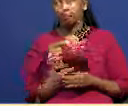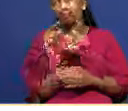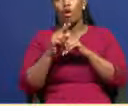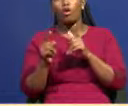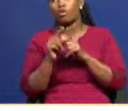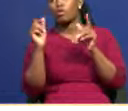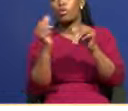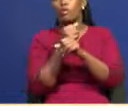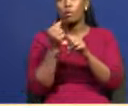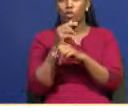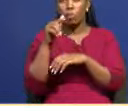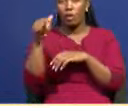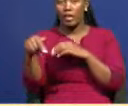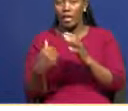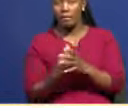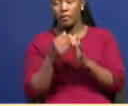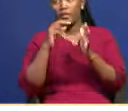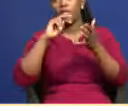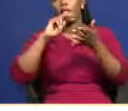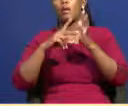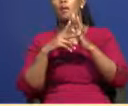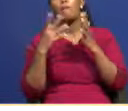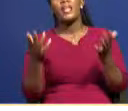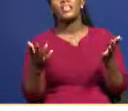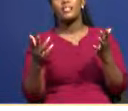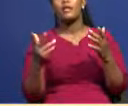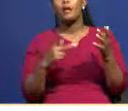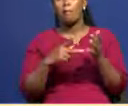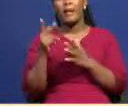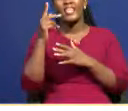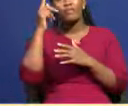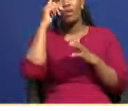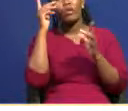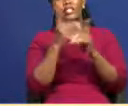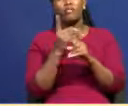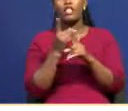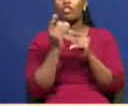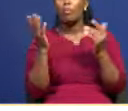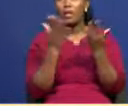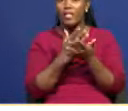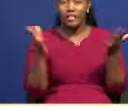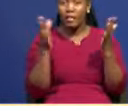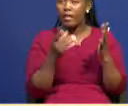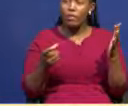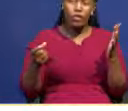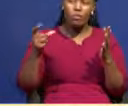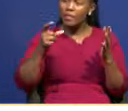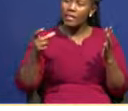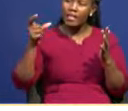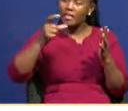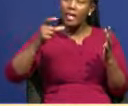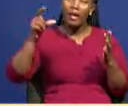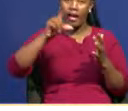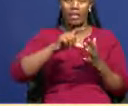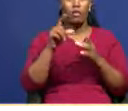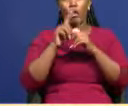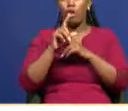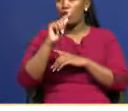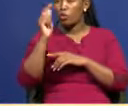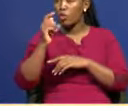And therefore that means that the prices of those essential commodities will go much higher. And Kenyans are really going to face the